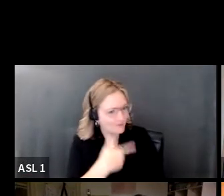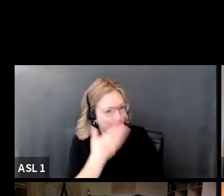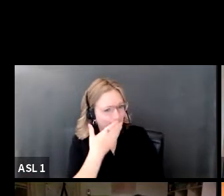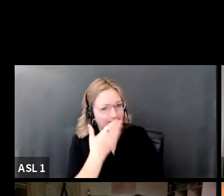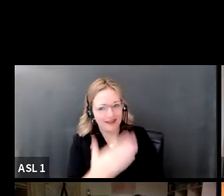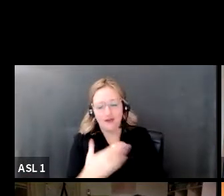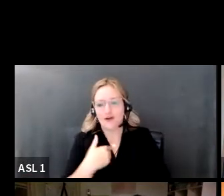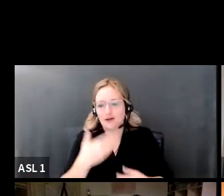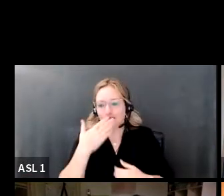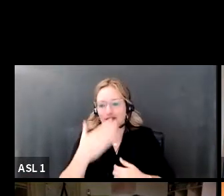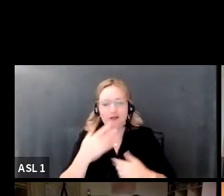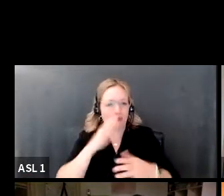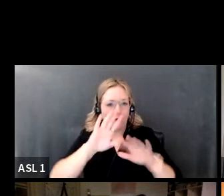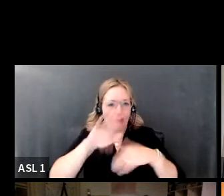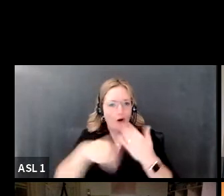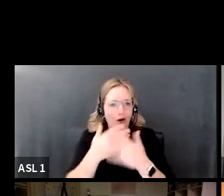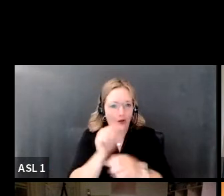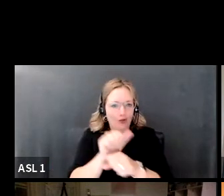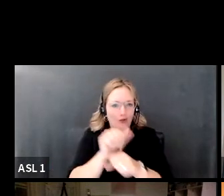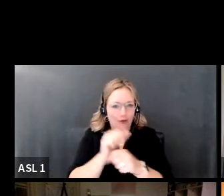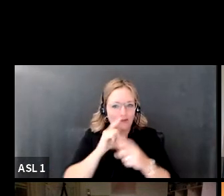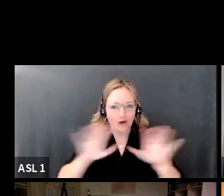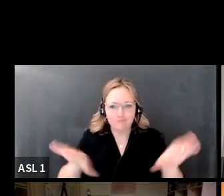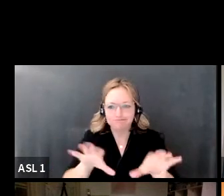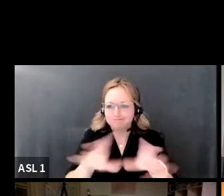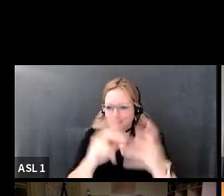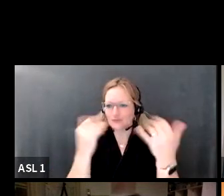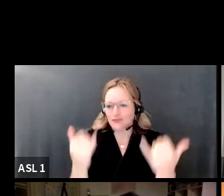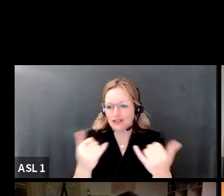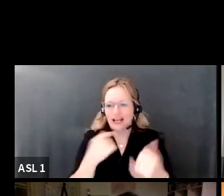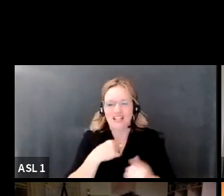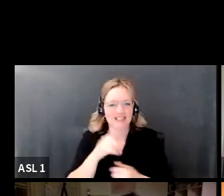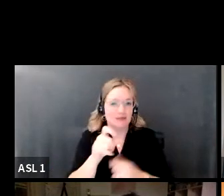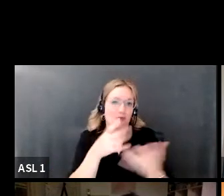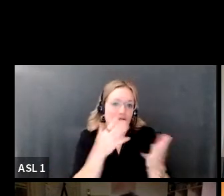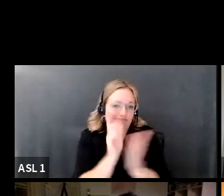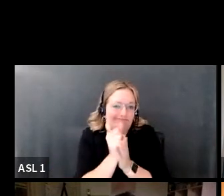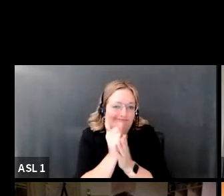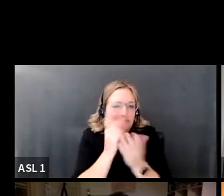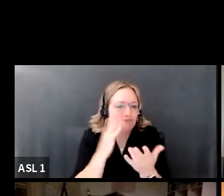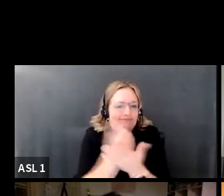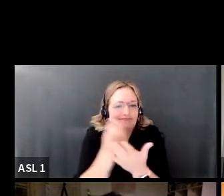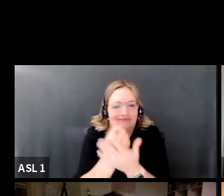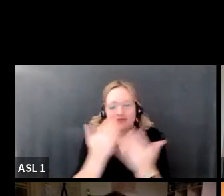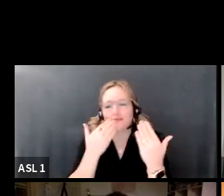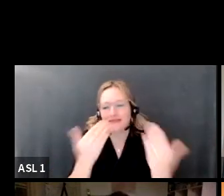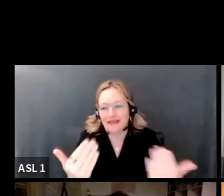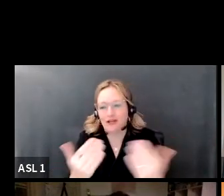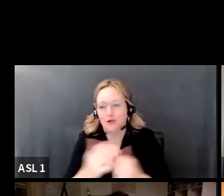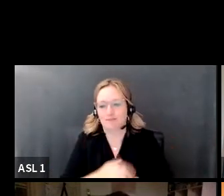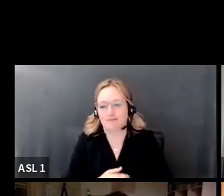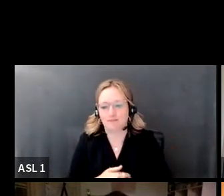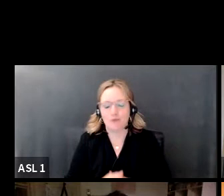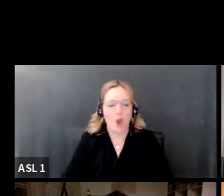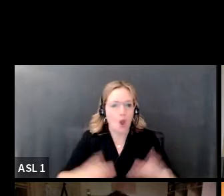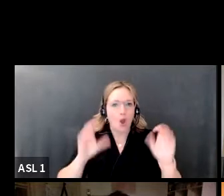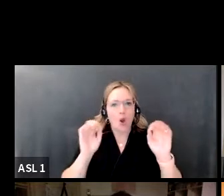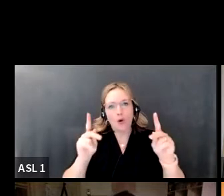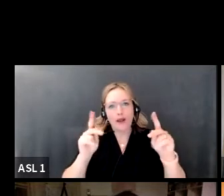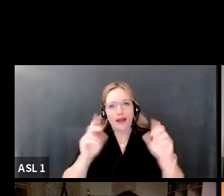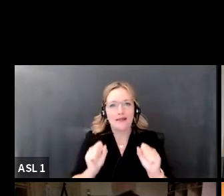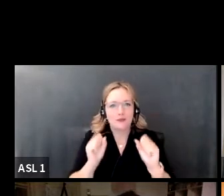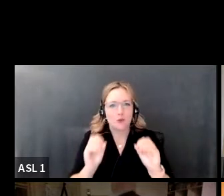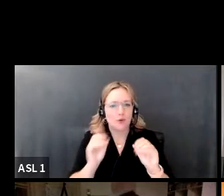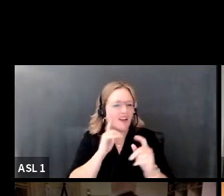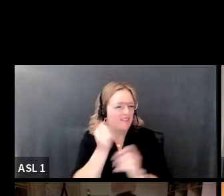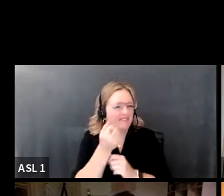everybody and just like all the work that's been going into this uh just wanted to like take a second thank you all for the energy um okay so uh i just had